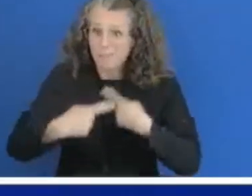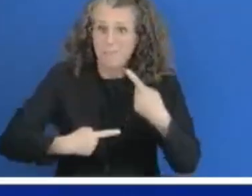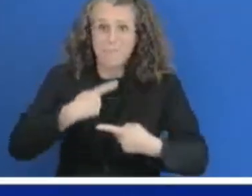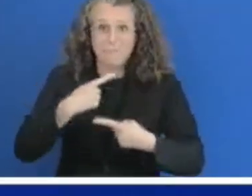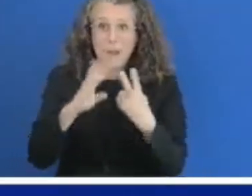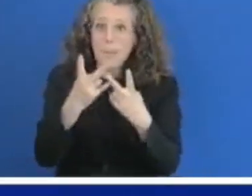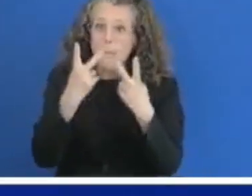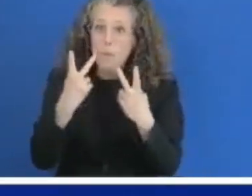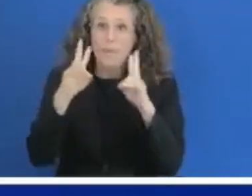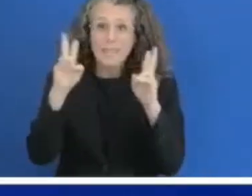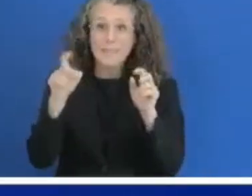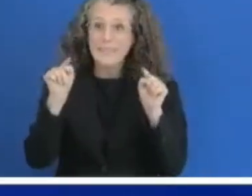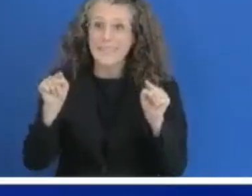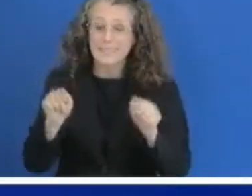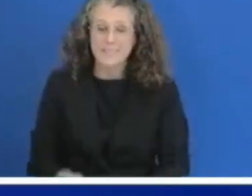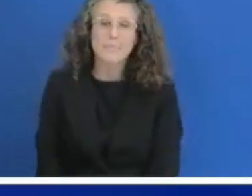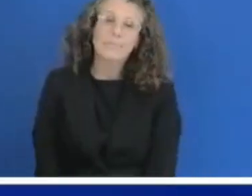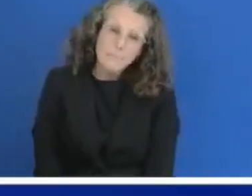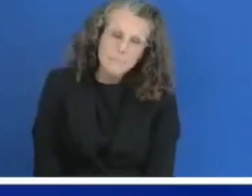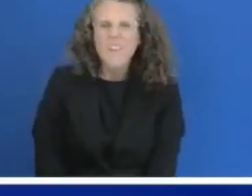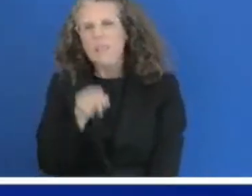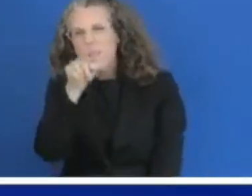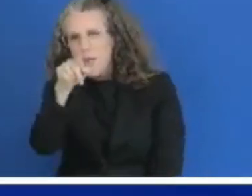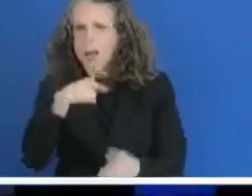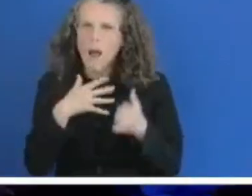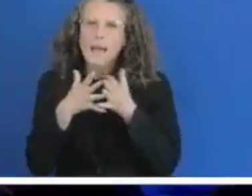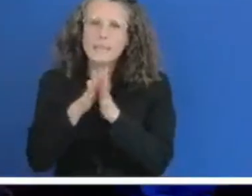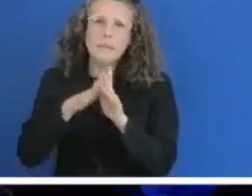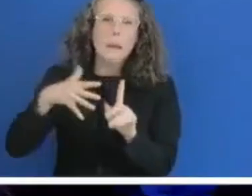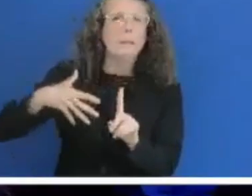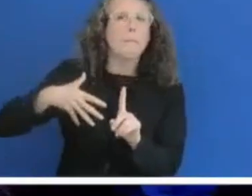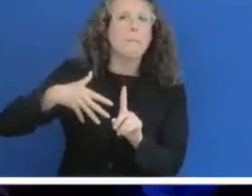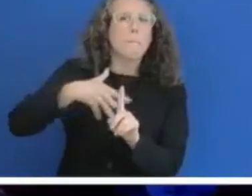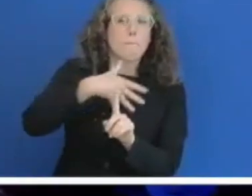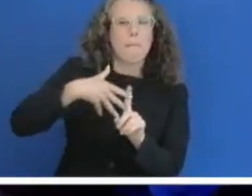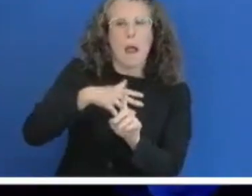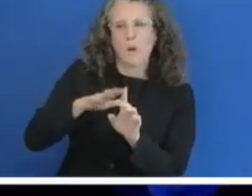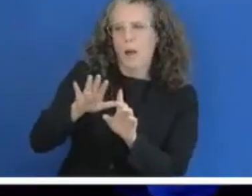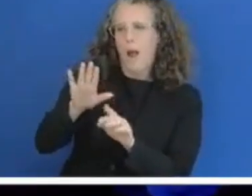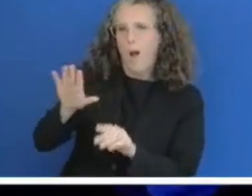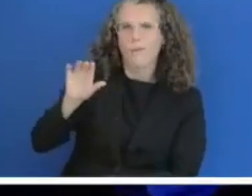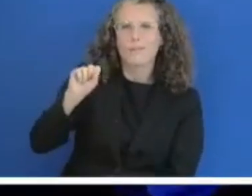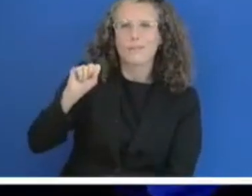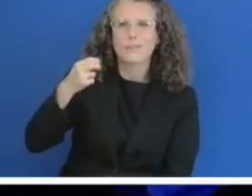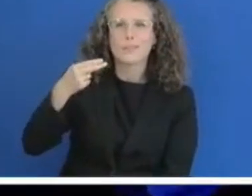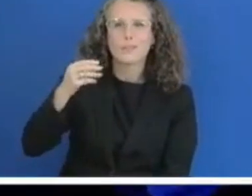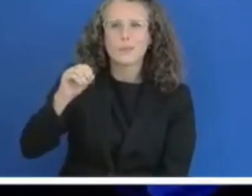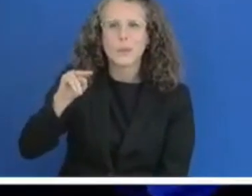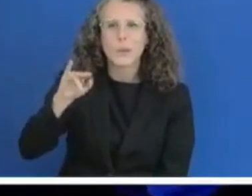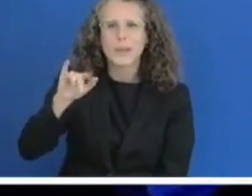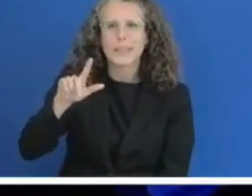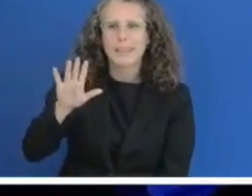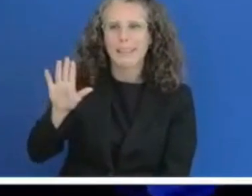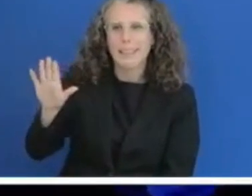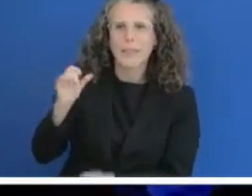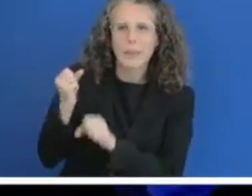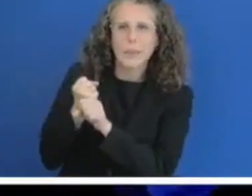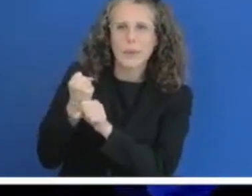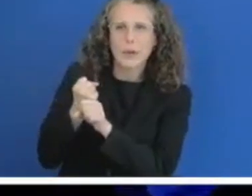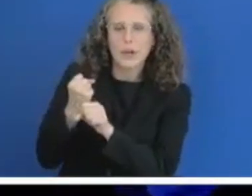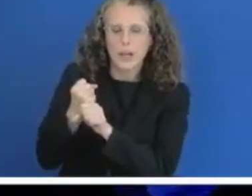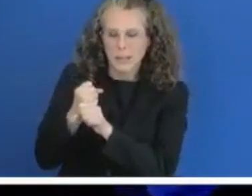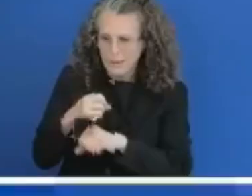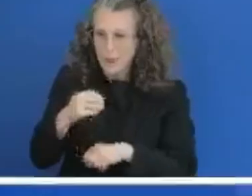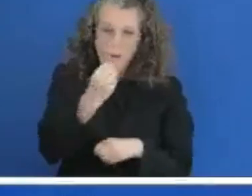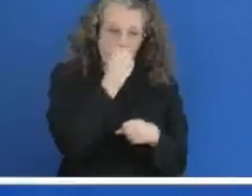thing. So that's just a bit of background for your work, Shanil, which does... It is that interaction between food production and the environment,